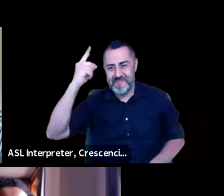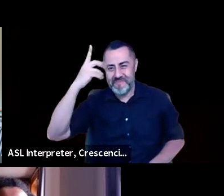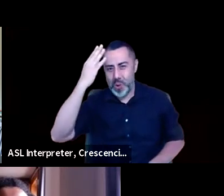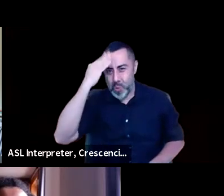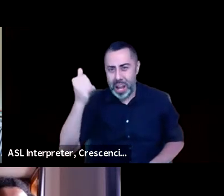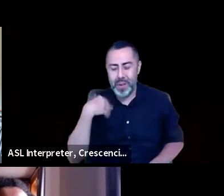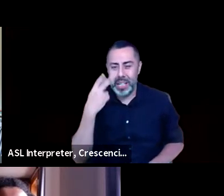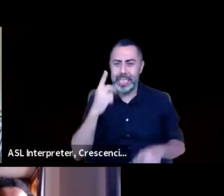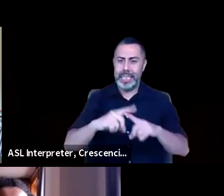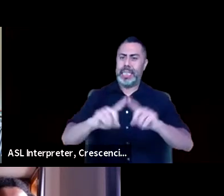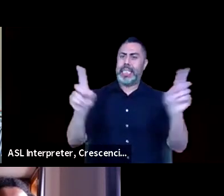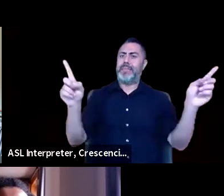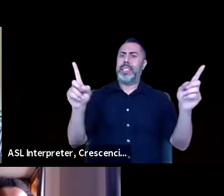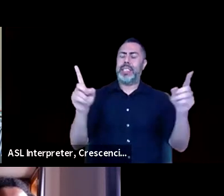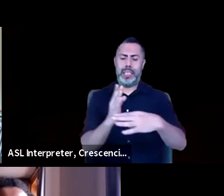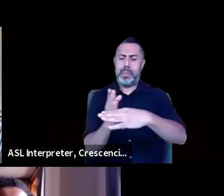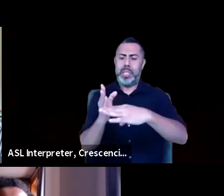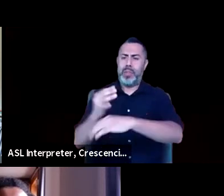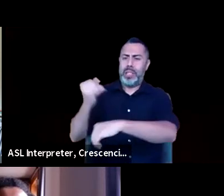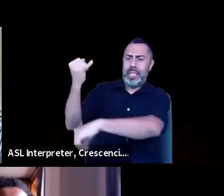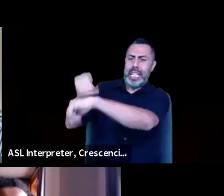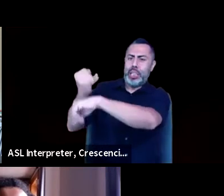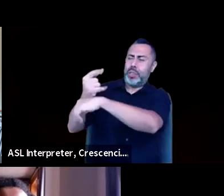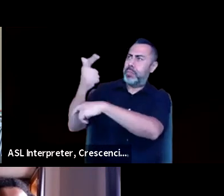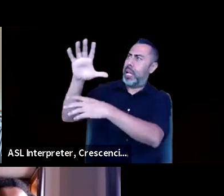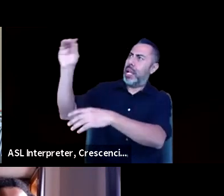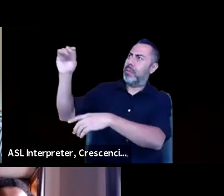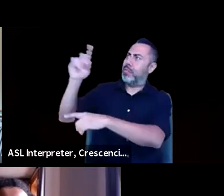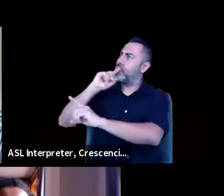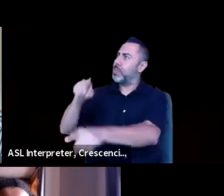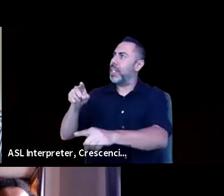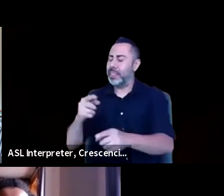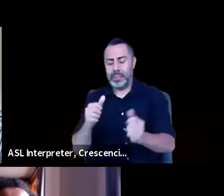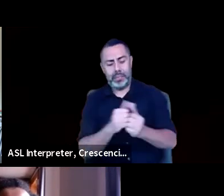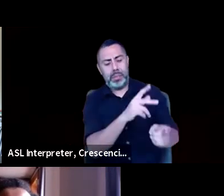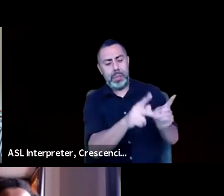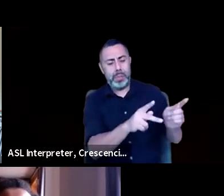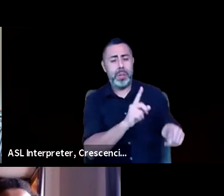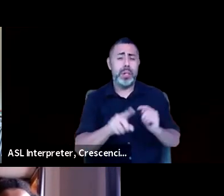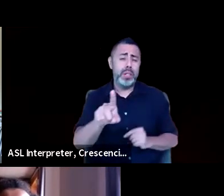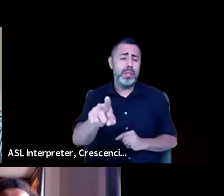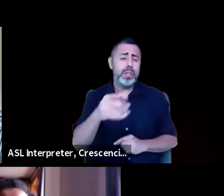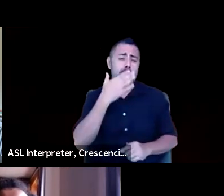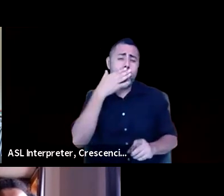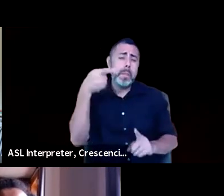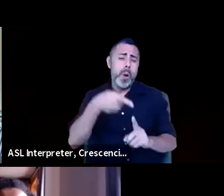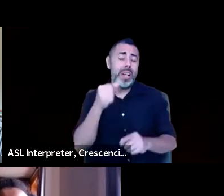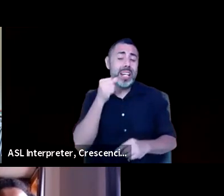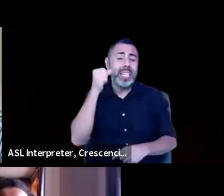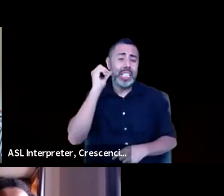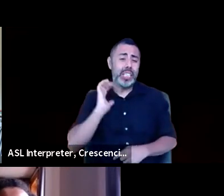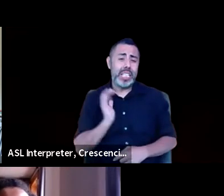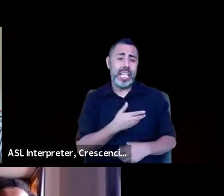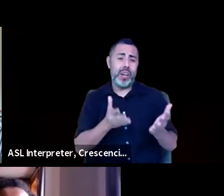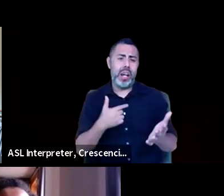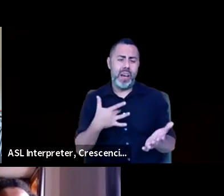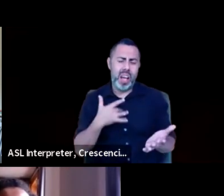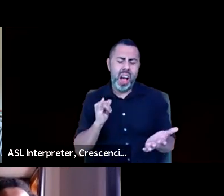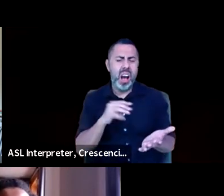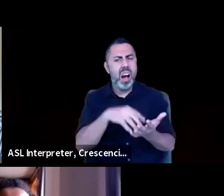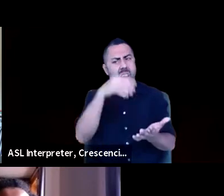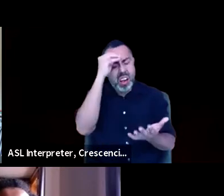of response when it comes to institutions. But you're pointing to something that I think, you know, even in our conversation yesterday, I found was like so illuminating,